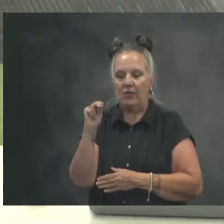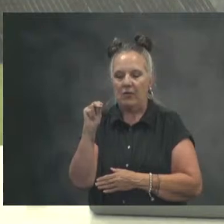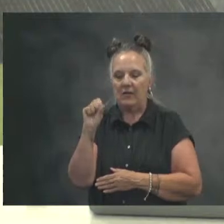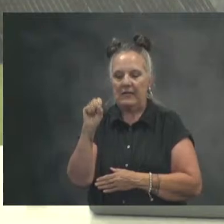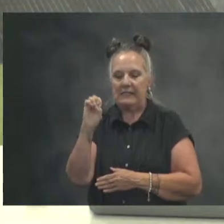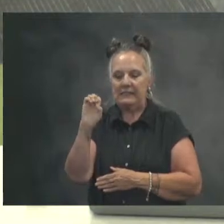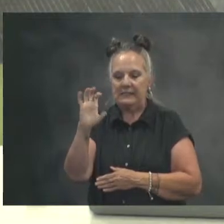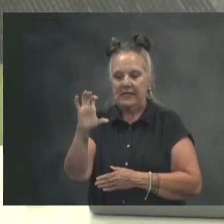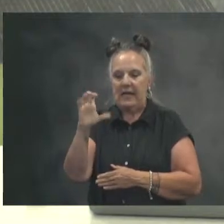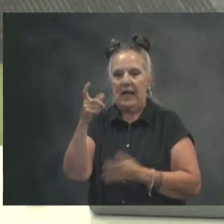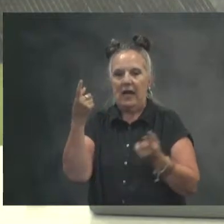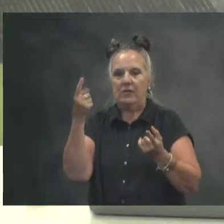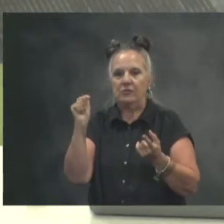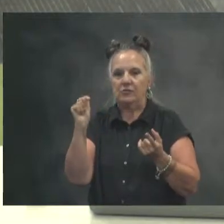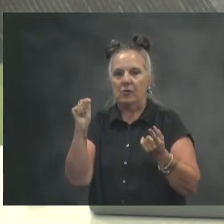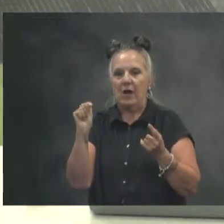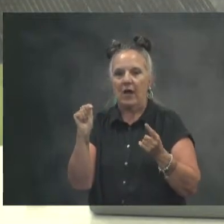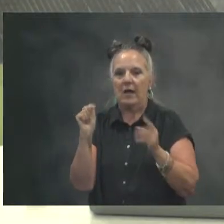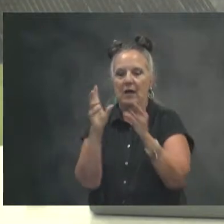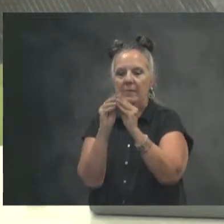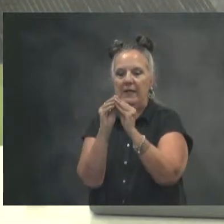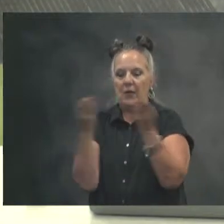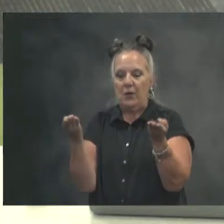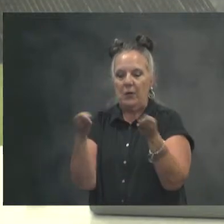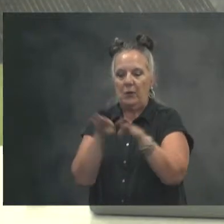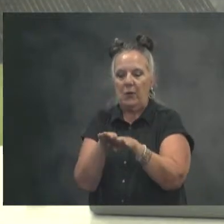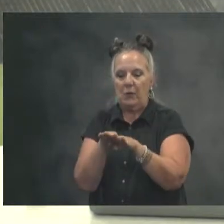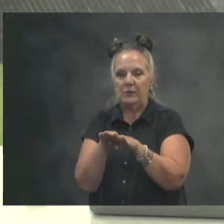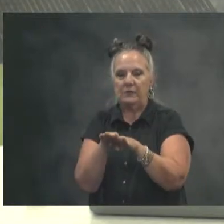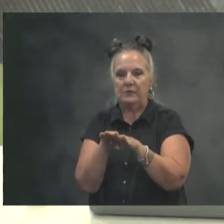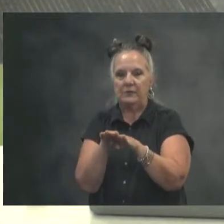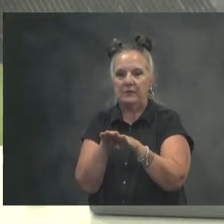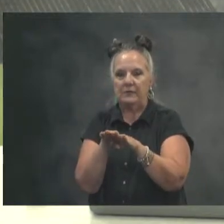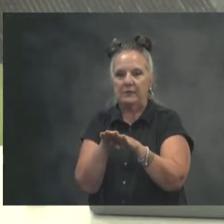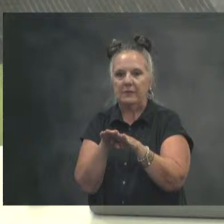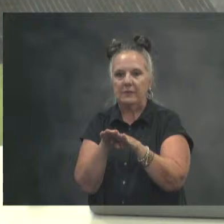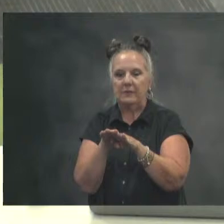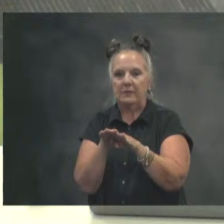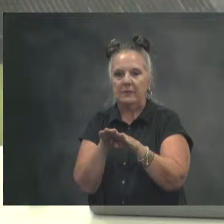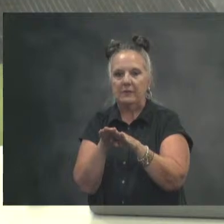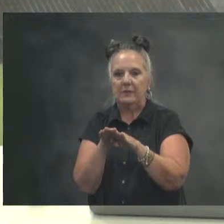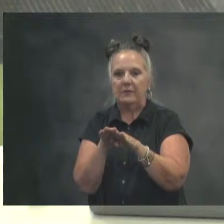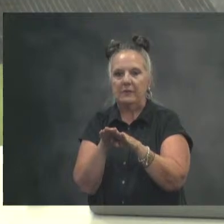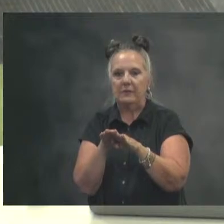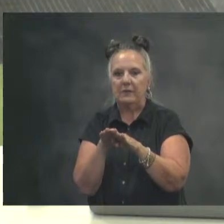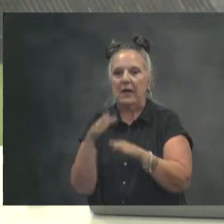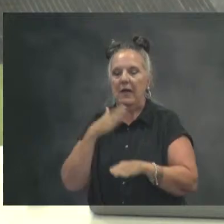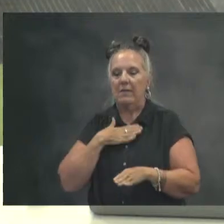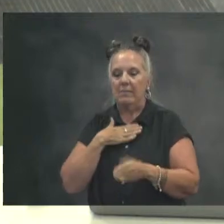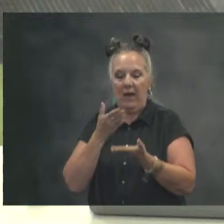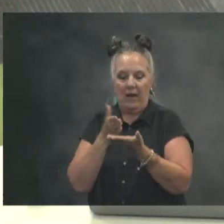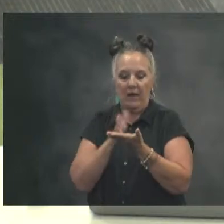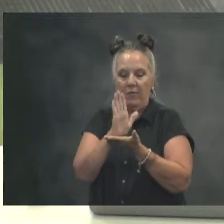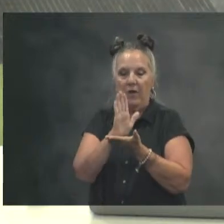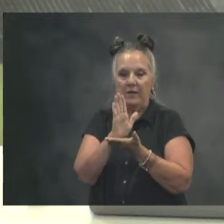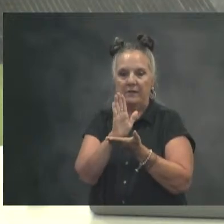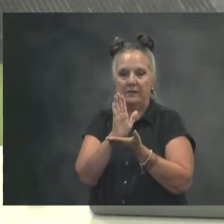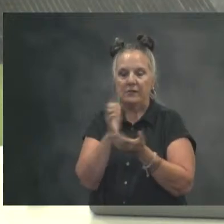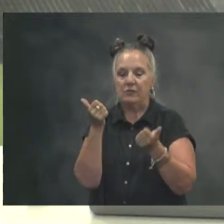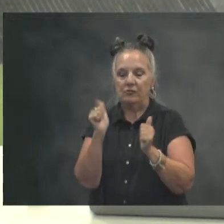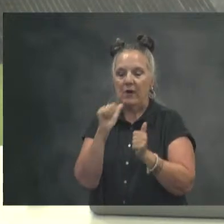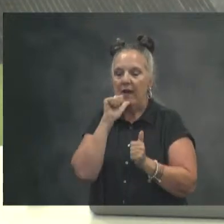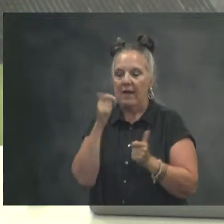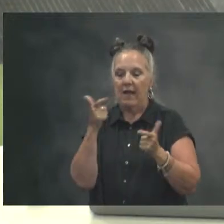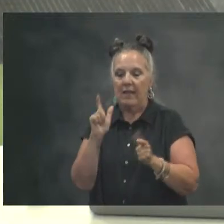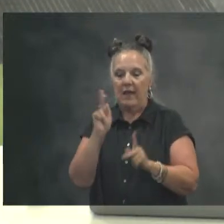and tried to move the session into closed doors in an act of prior restraint, a violation of my First Amendment civil rights. You were trying not to let the